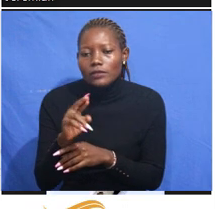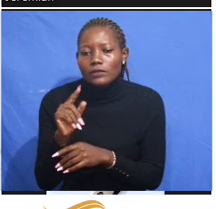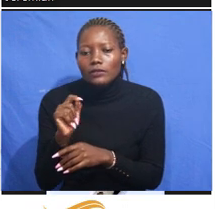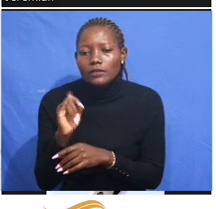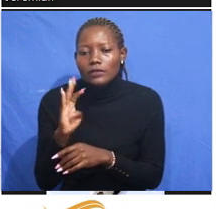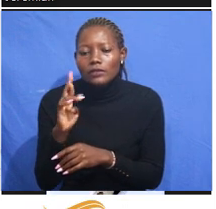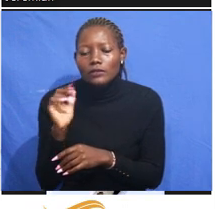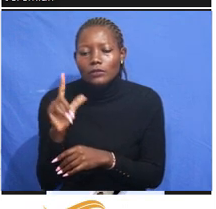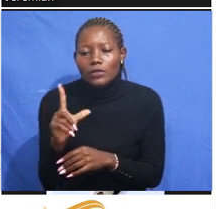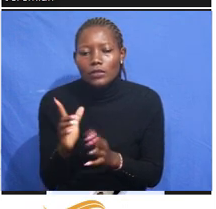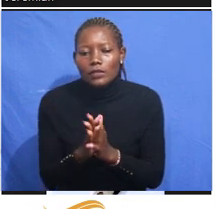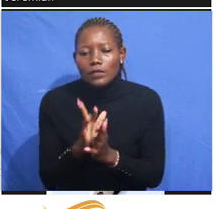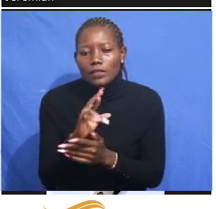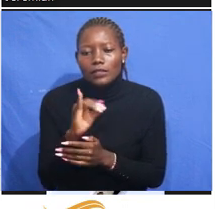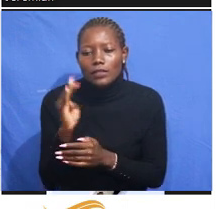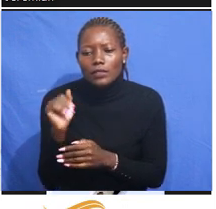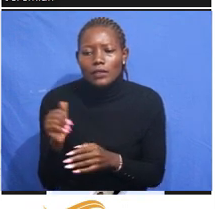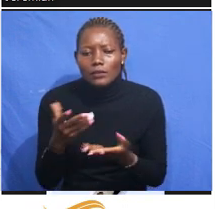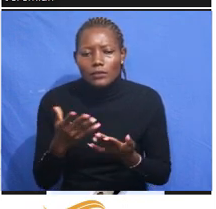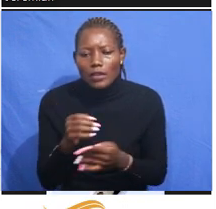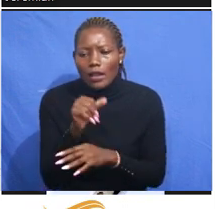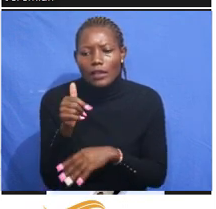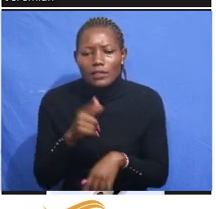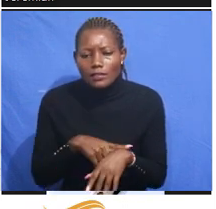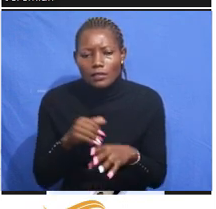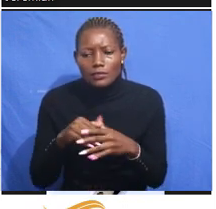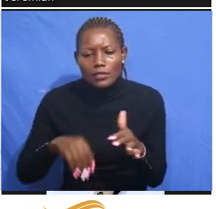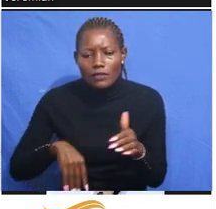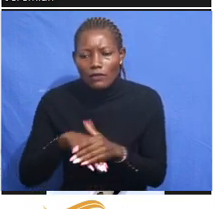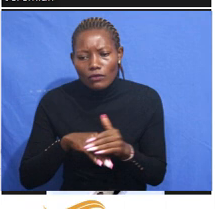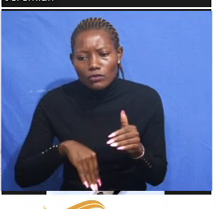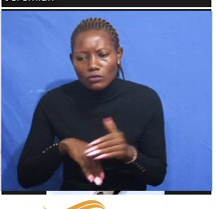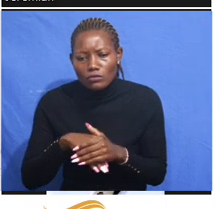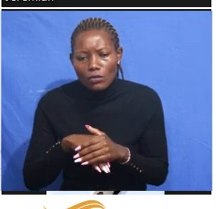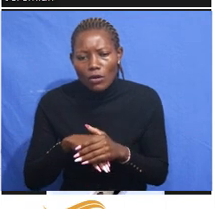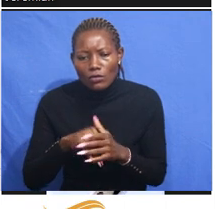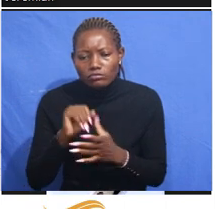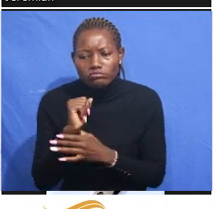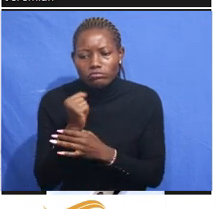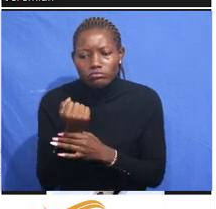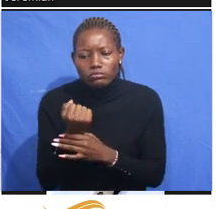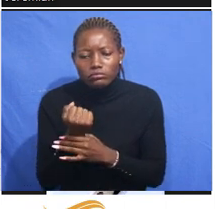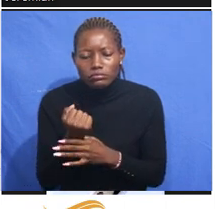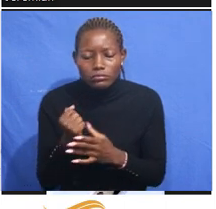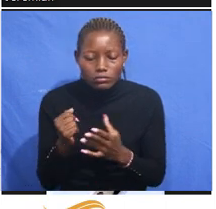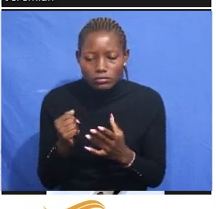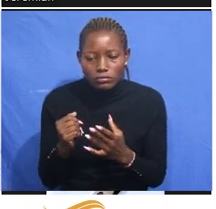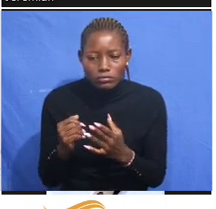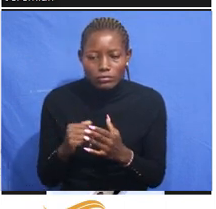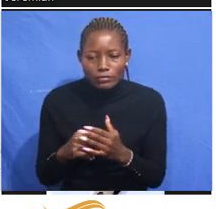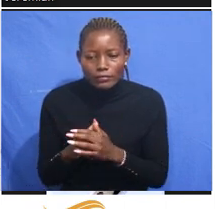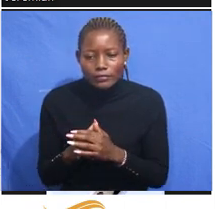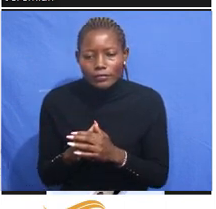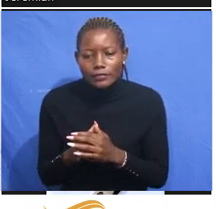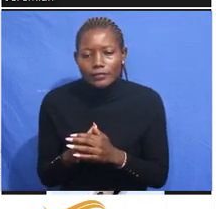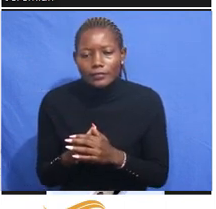the ribs, where sometimes in soccer you jump up and twist to head a ball, or in basketball you have to